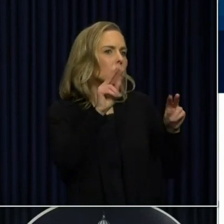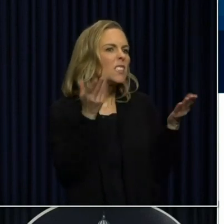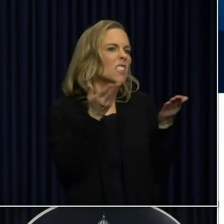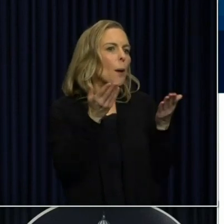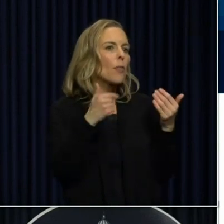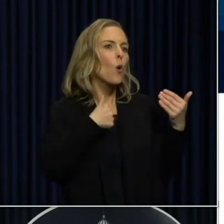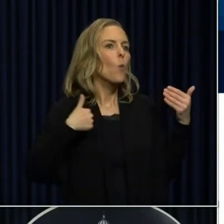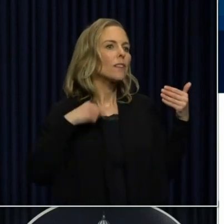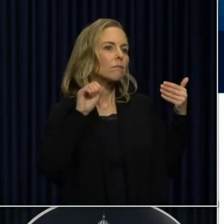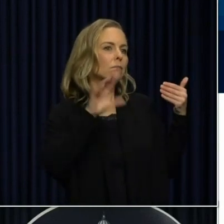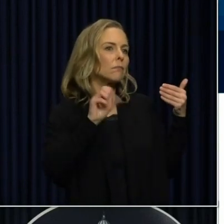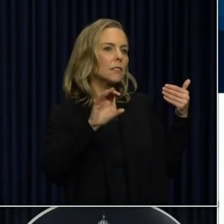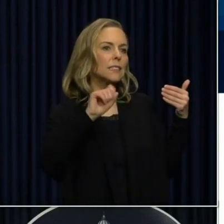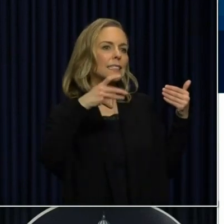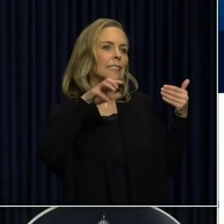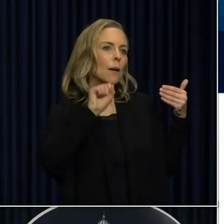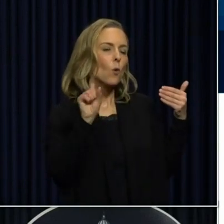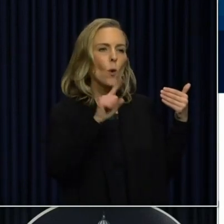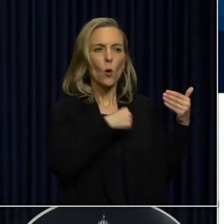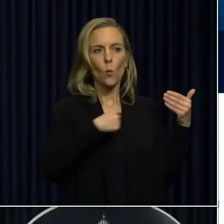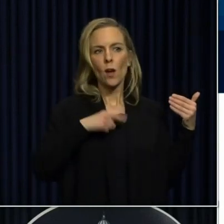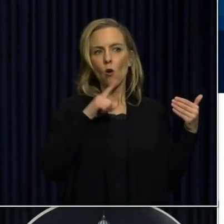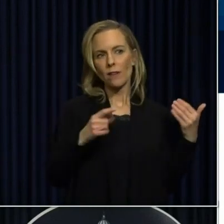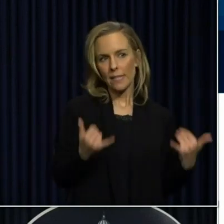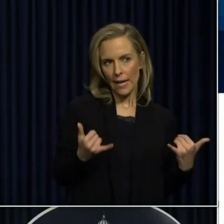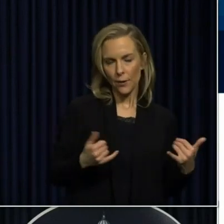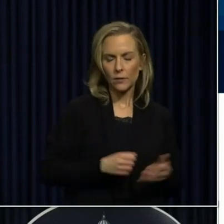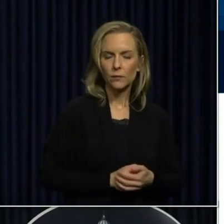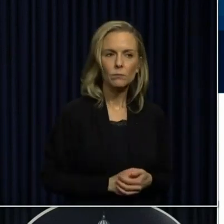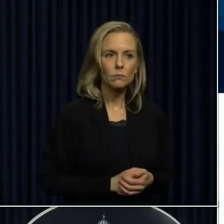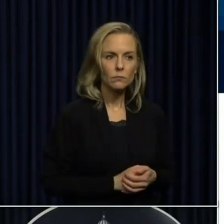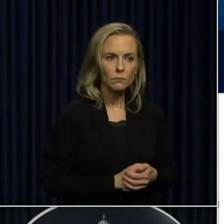just generally that we're taking and where we are.